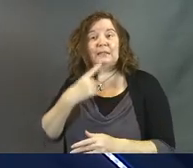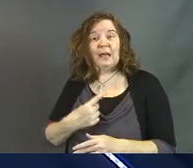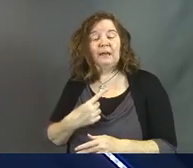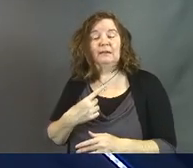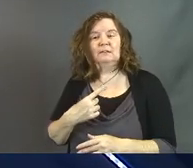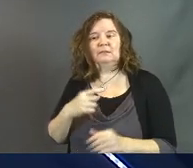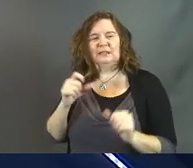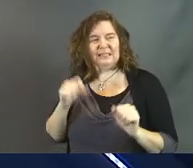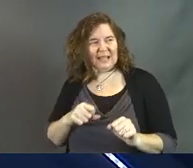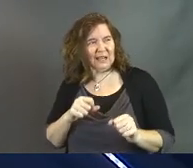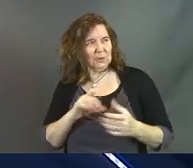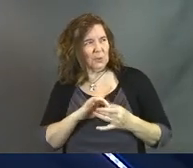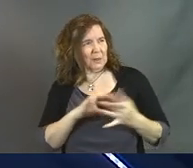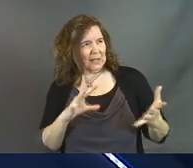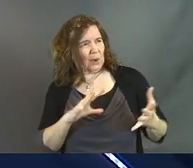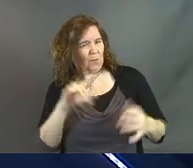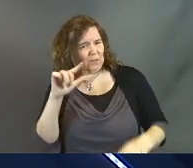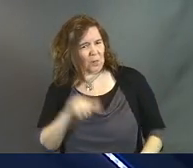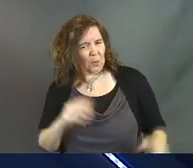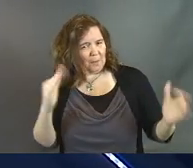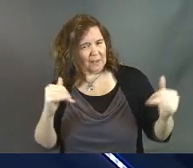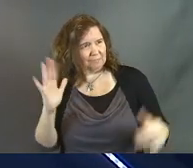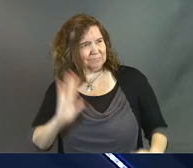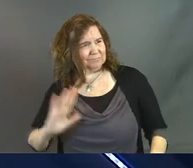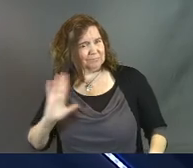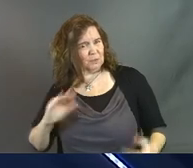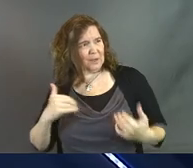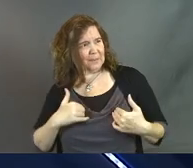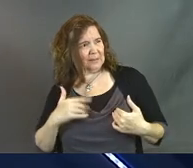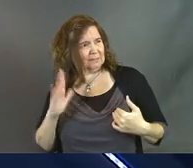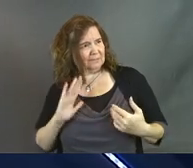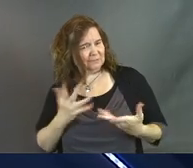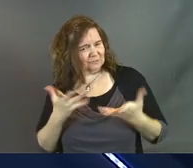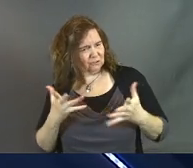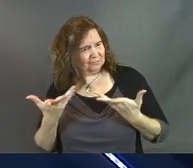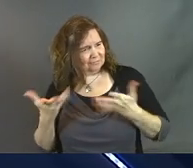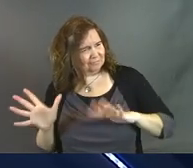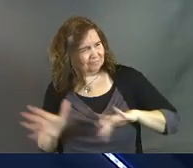is, could you let go of the low expectations you always have on me?